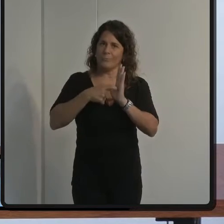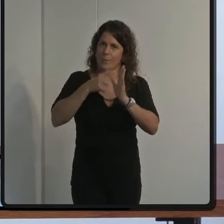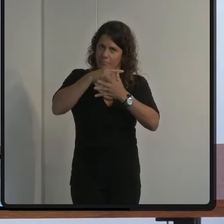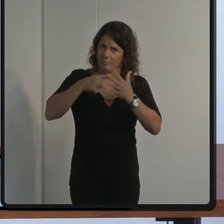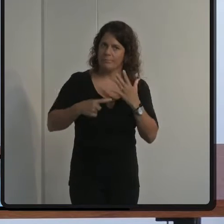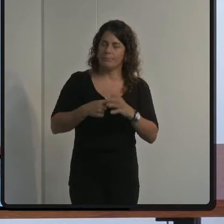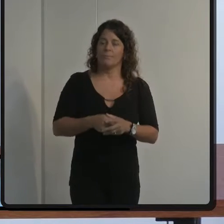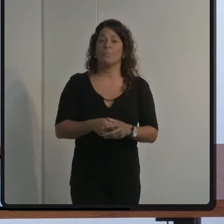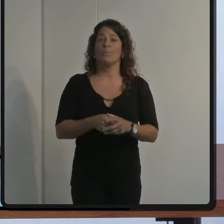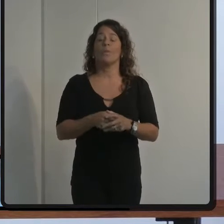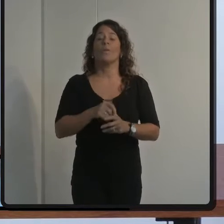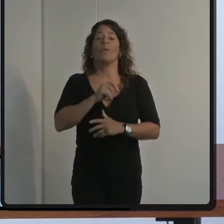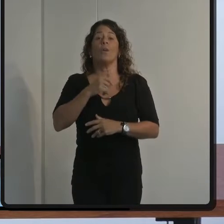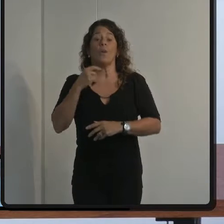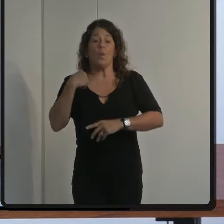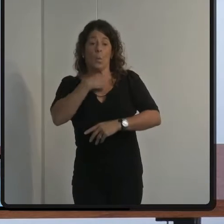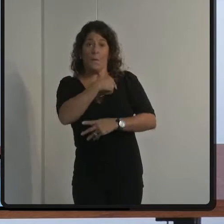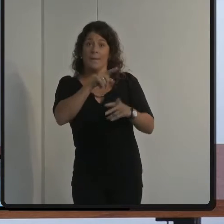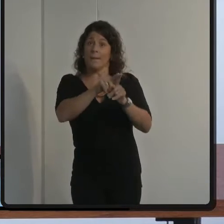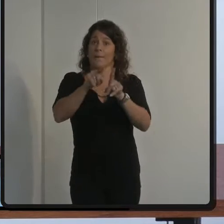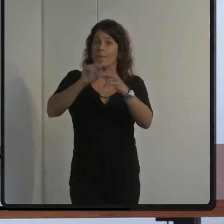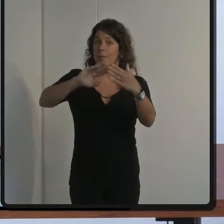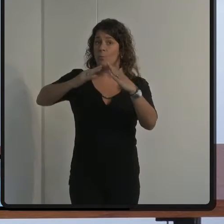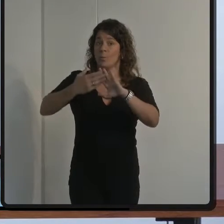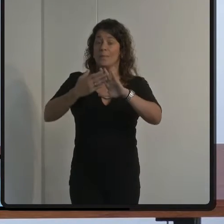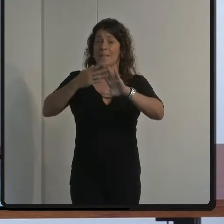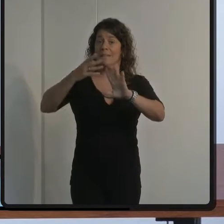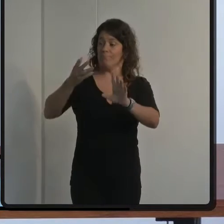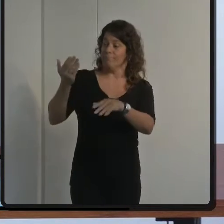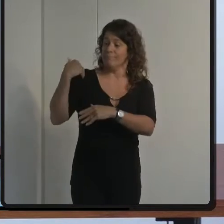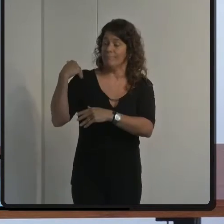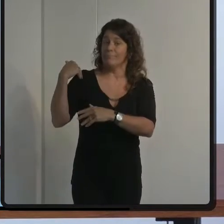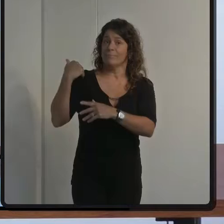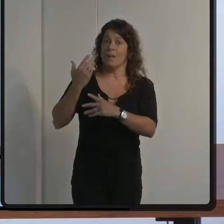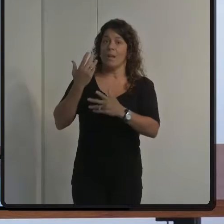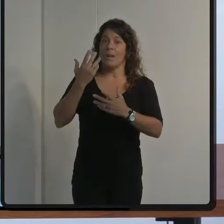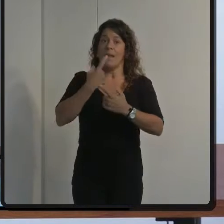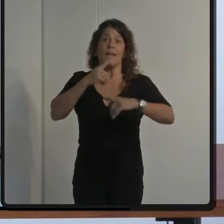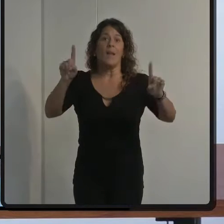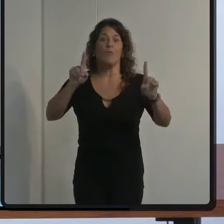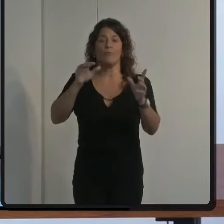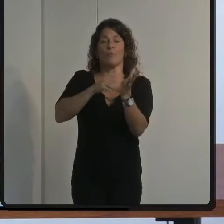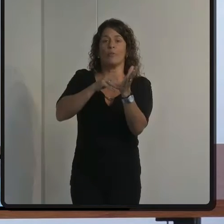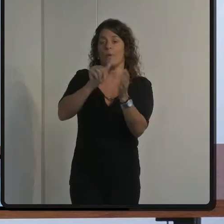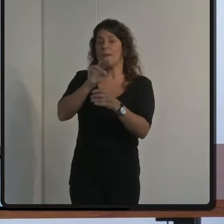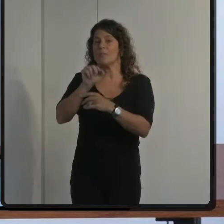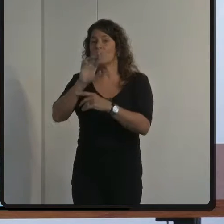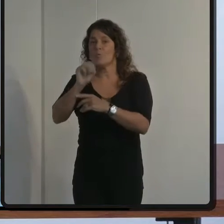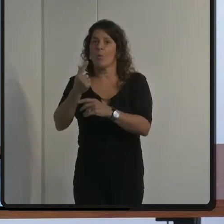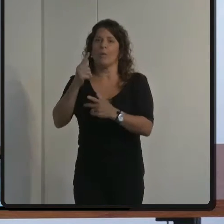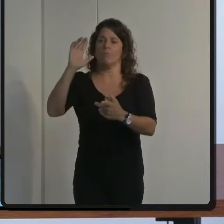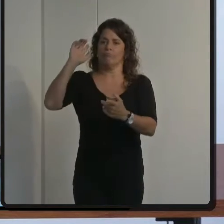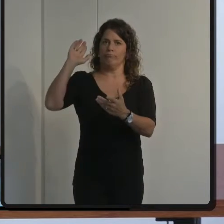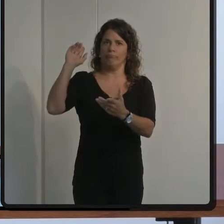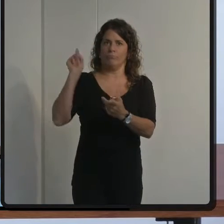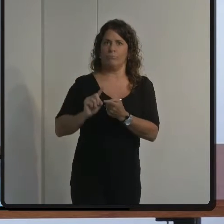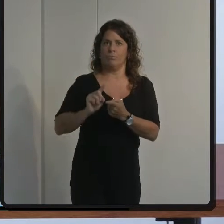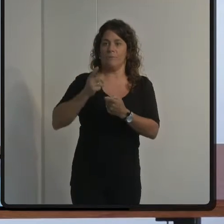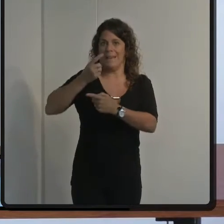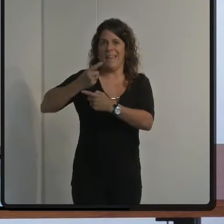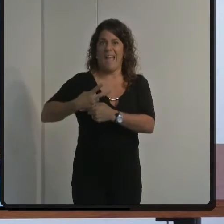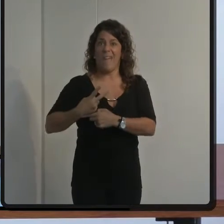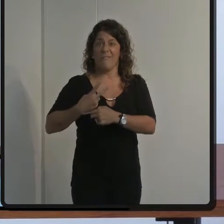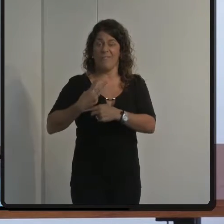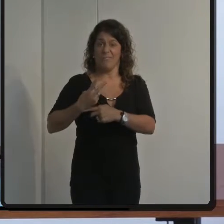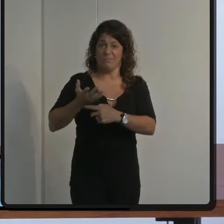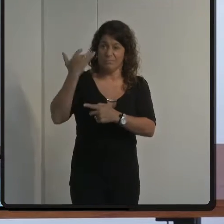community to cut our positive COVID-19 cases in half by the end of August. That seemed at the time a very